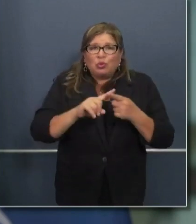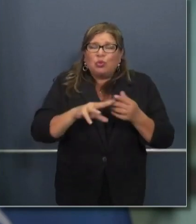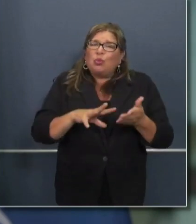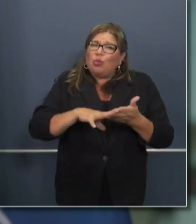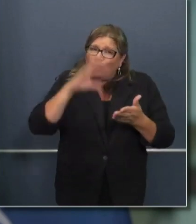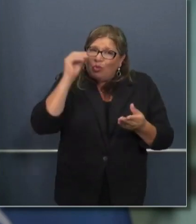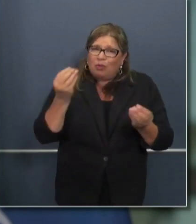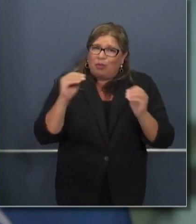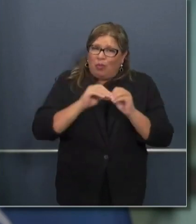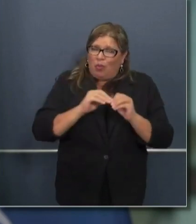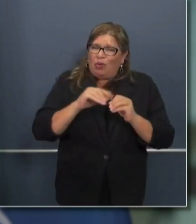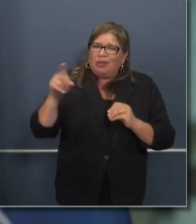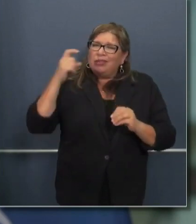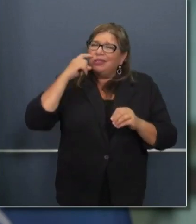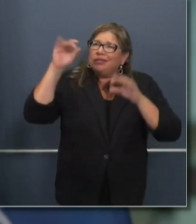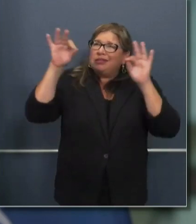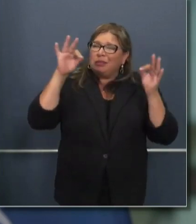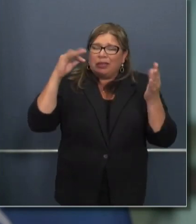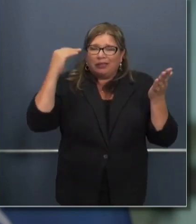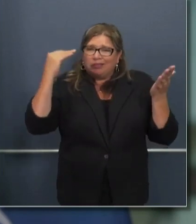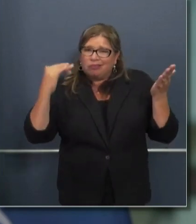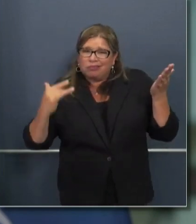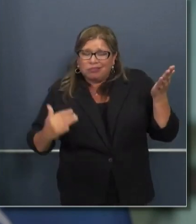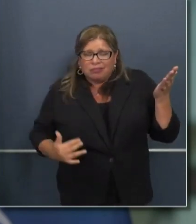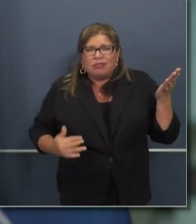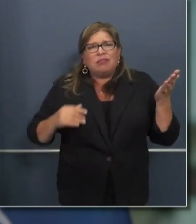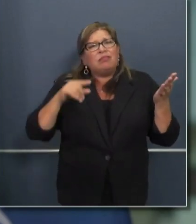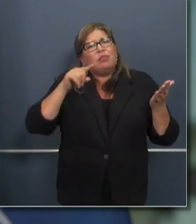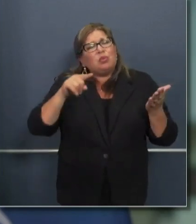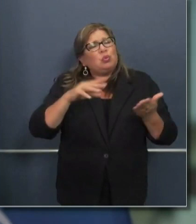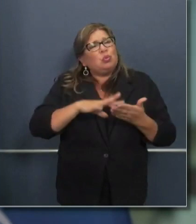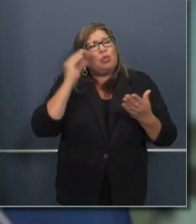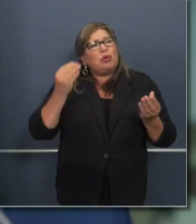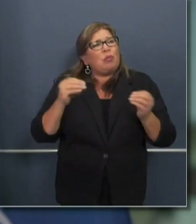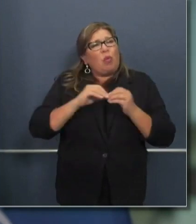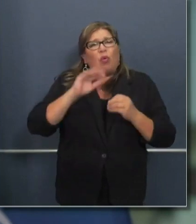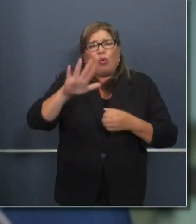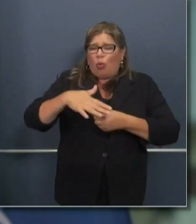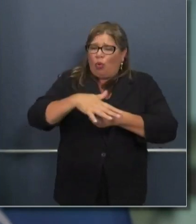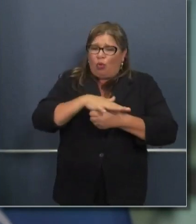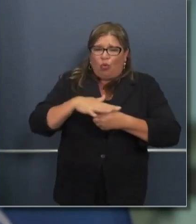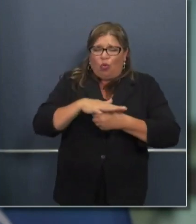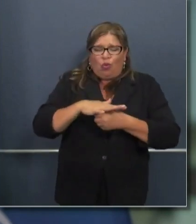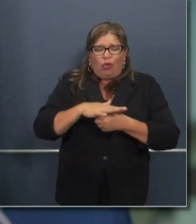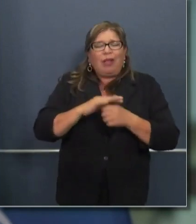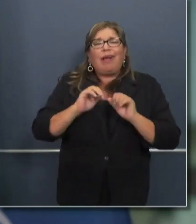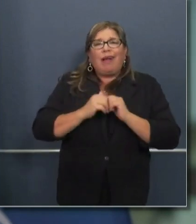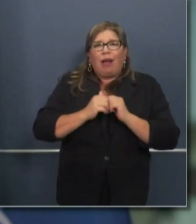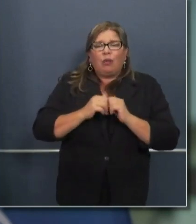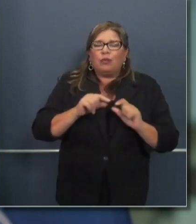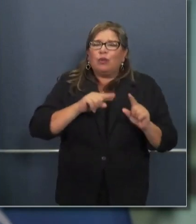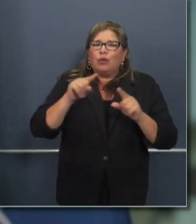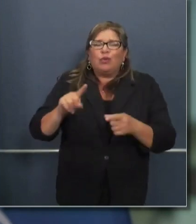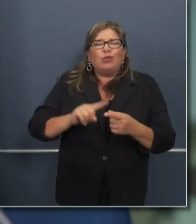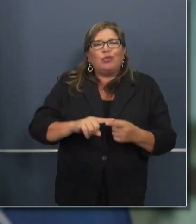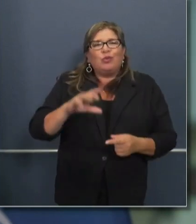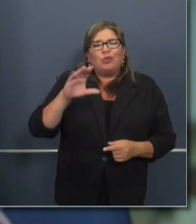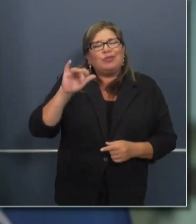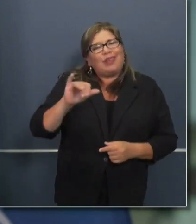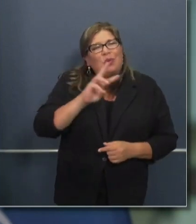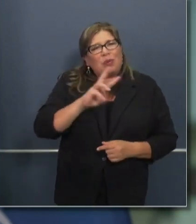of understanding what's happening in your local community by going to the covid19.ca.gov website,